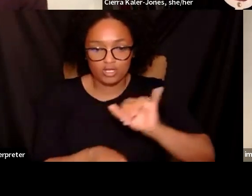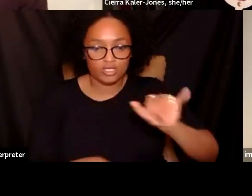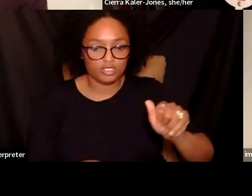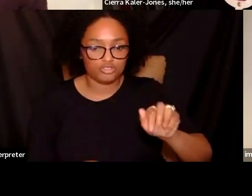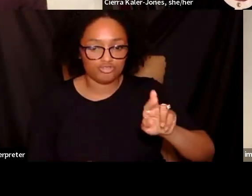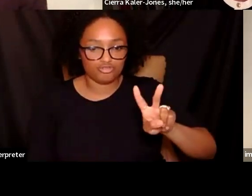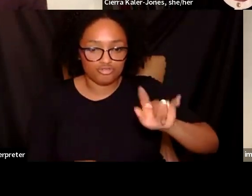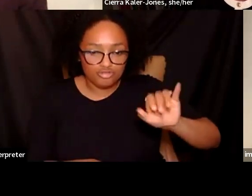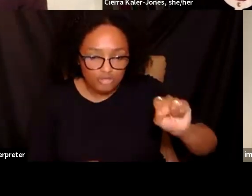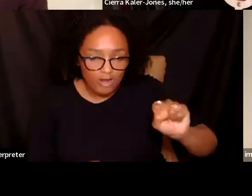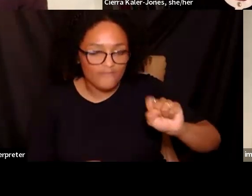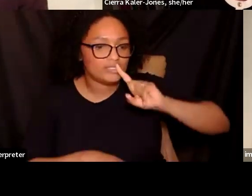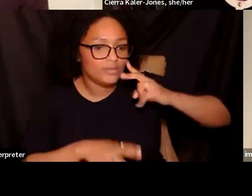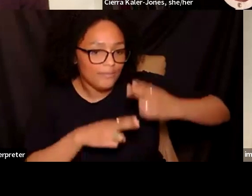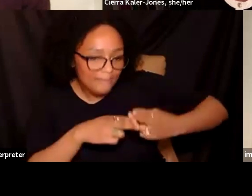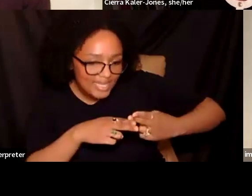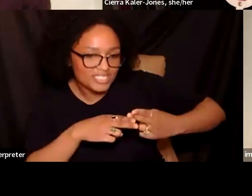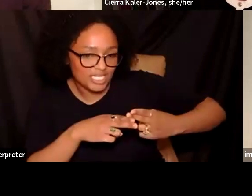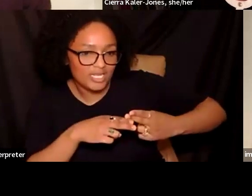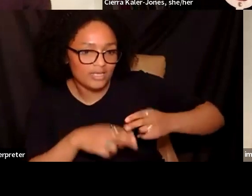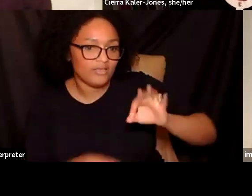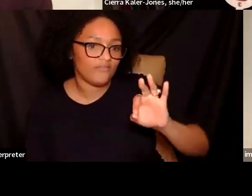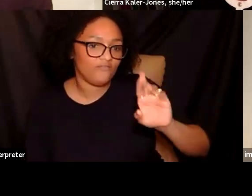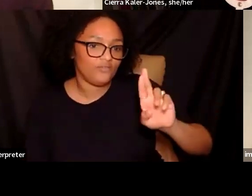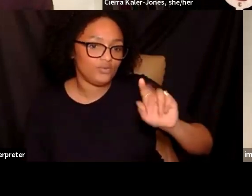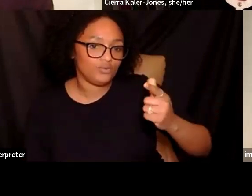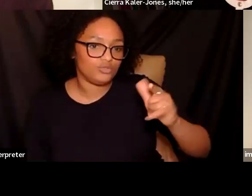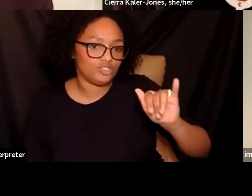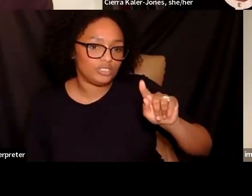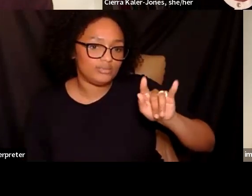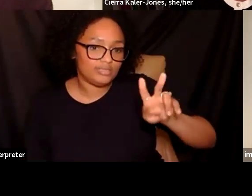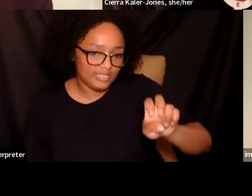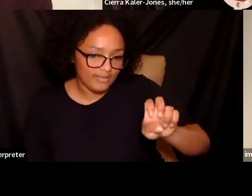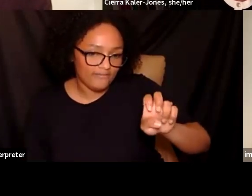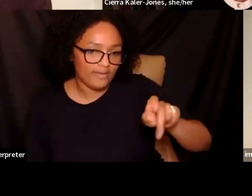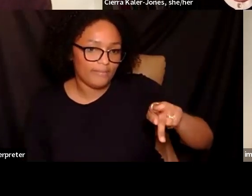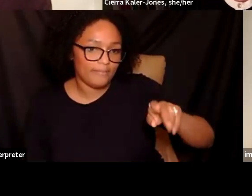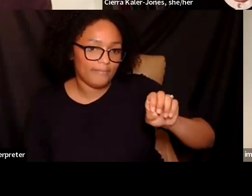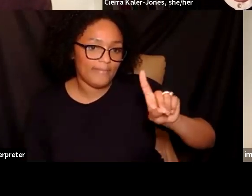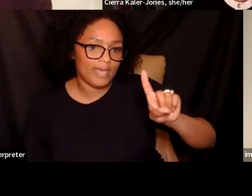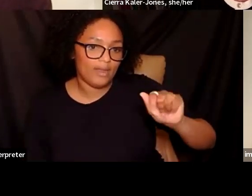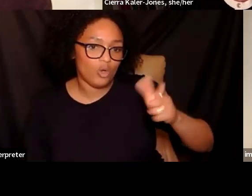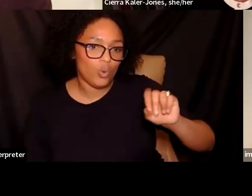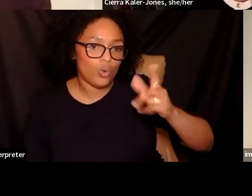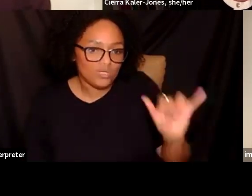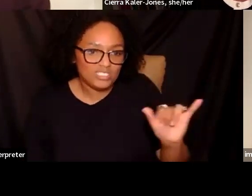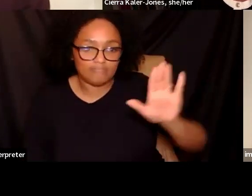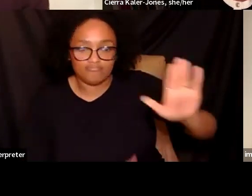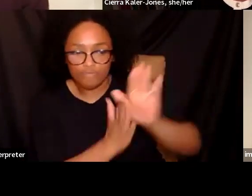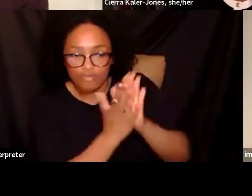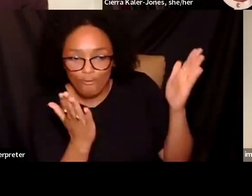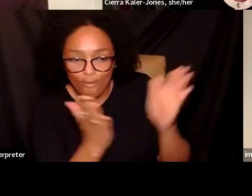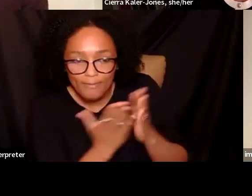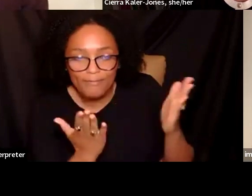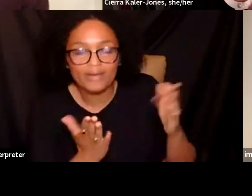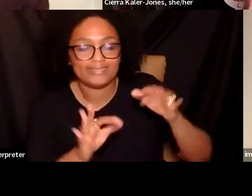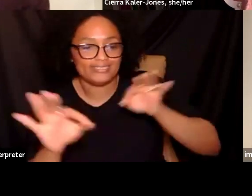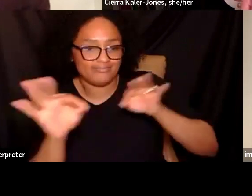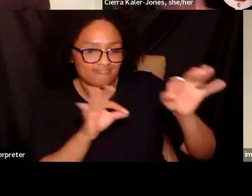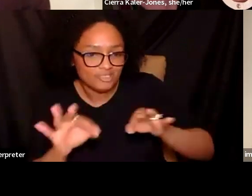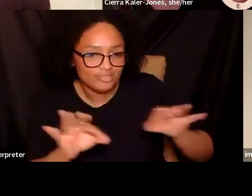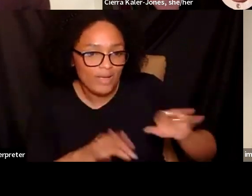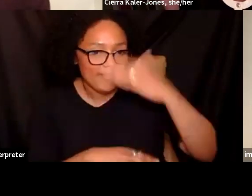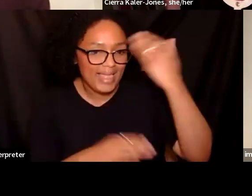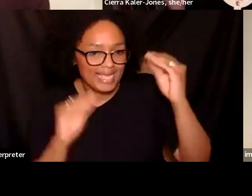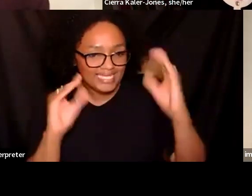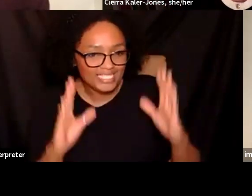about fugitive pedagogy, your book, and you describe Black teaching as an act of covert resistance under systems of racial domination. I share this